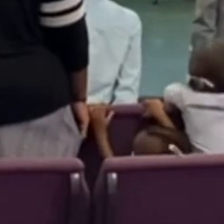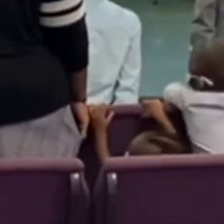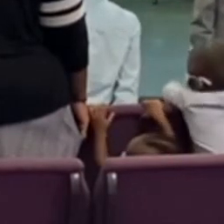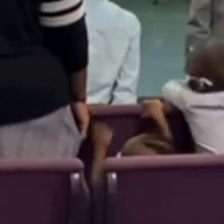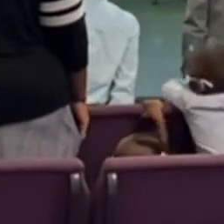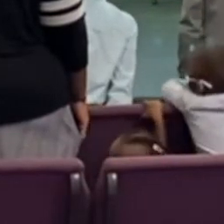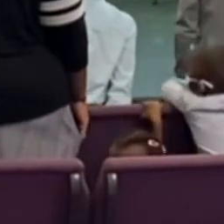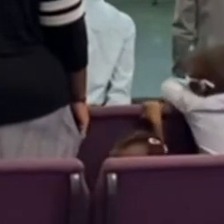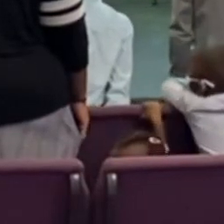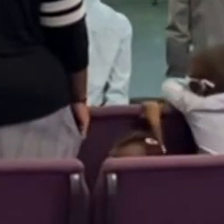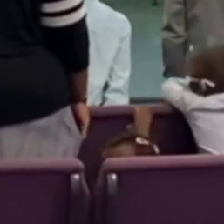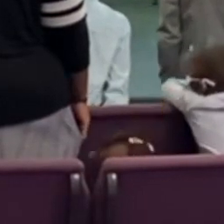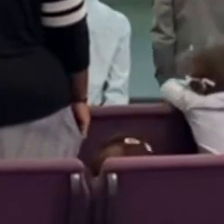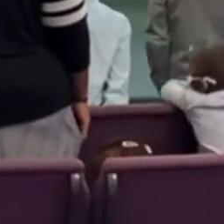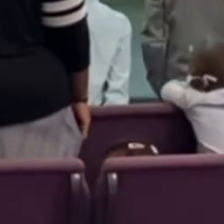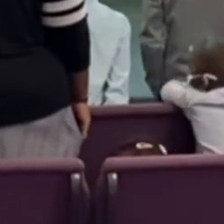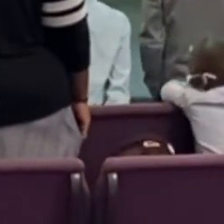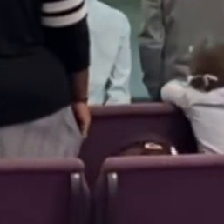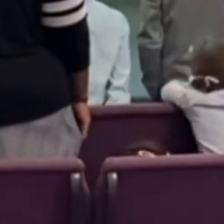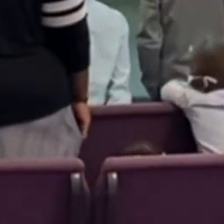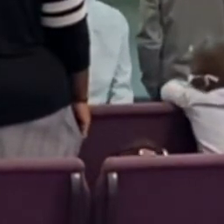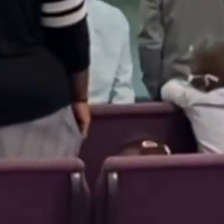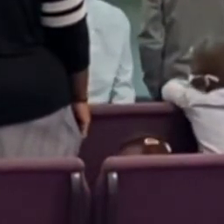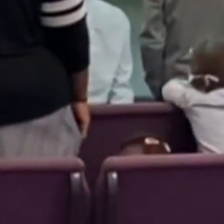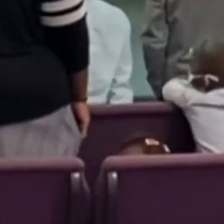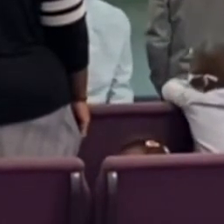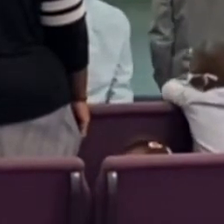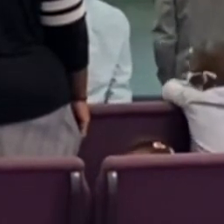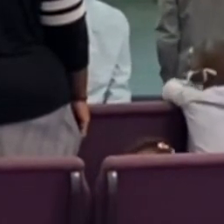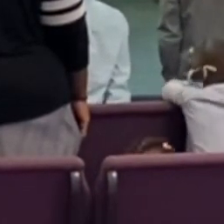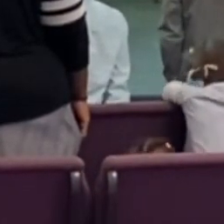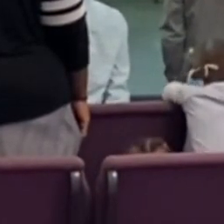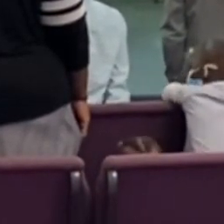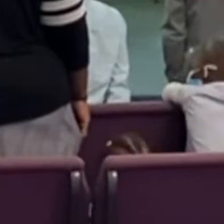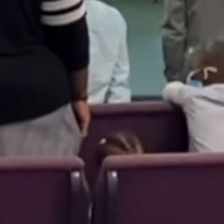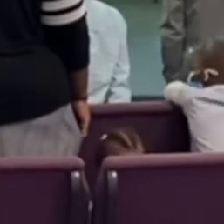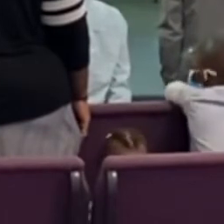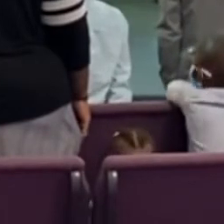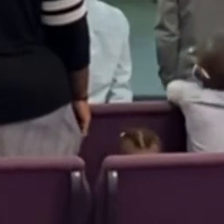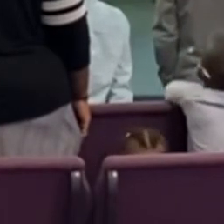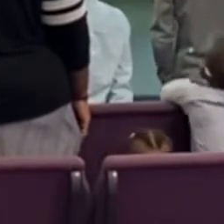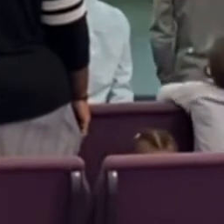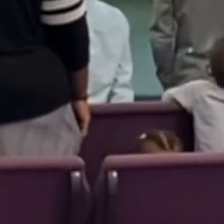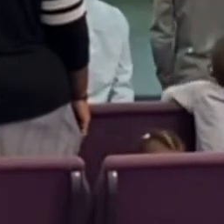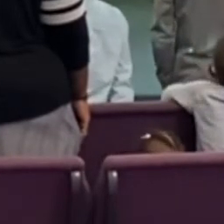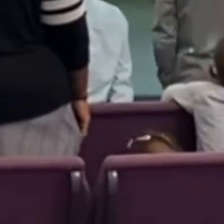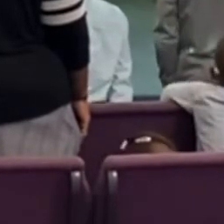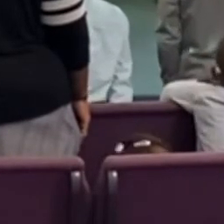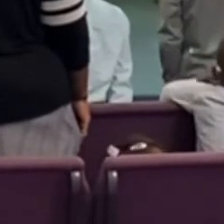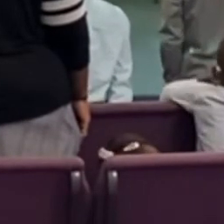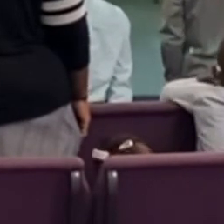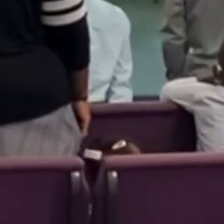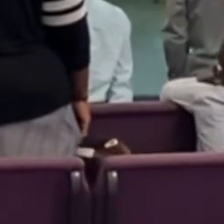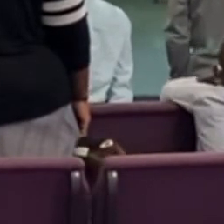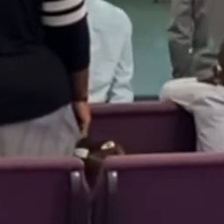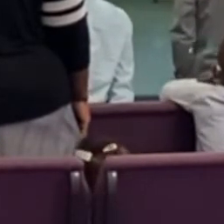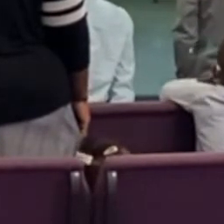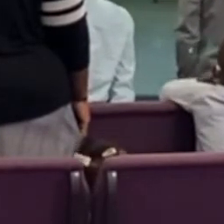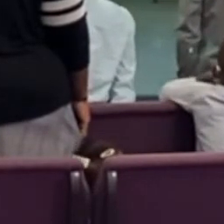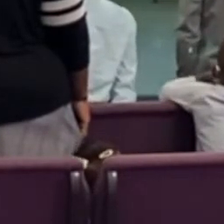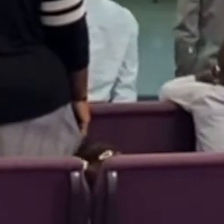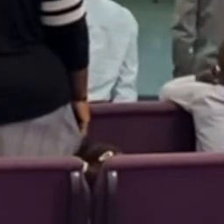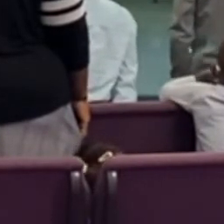Acts chapter 2. But Peter, standing up with the 11, lifted up his voice and said unto